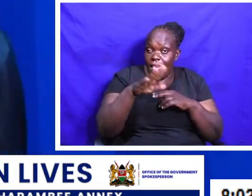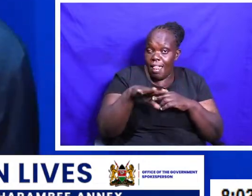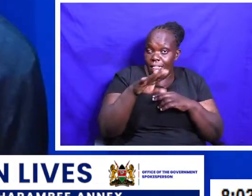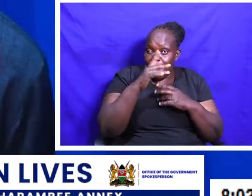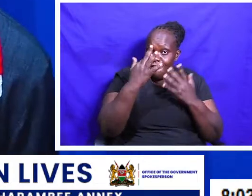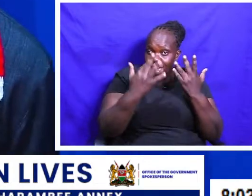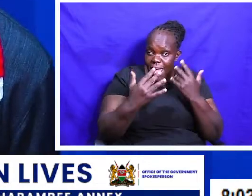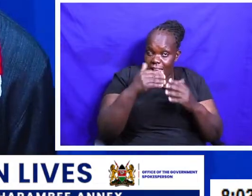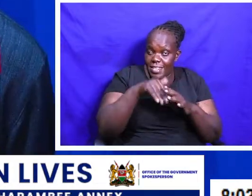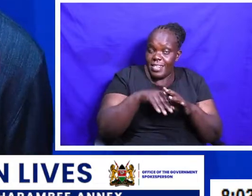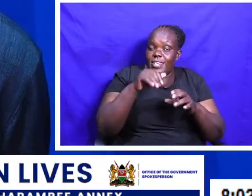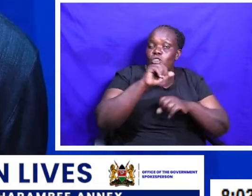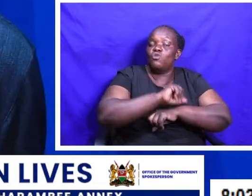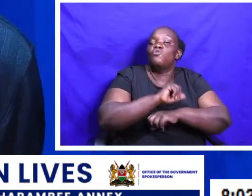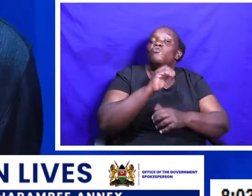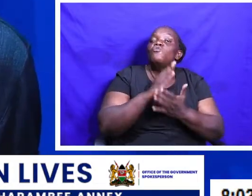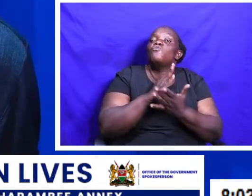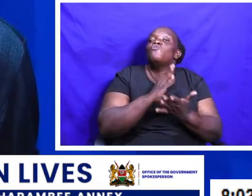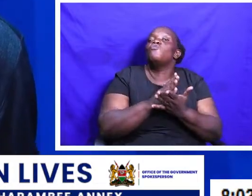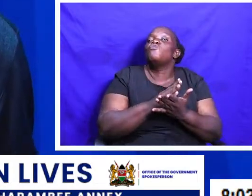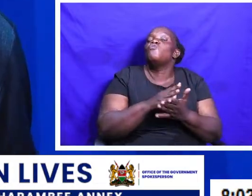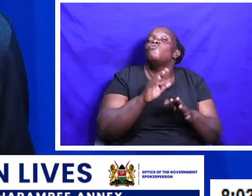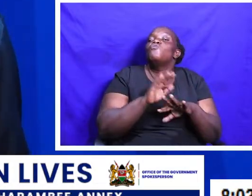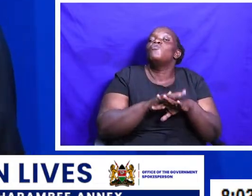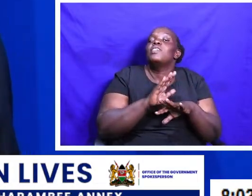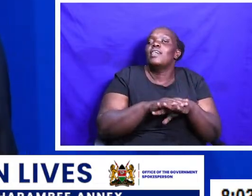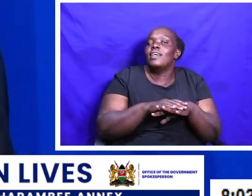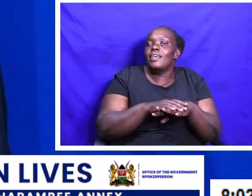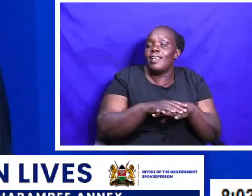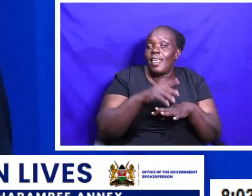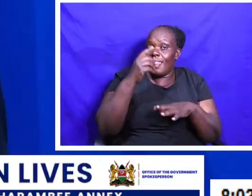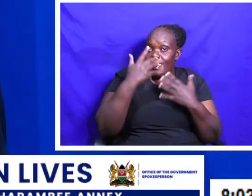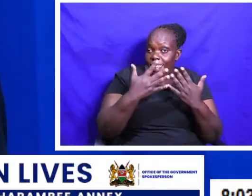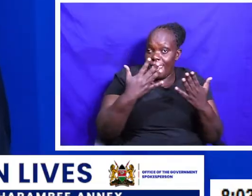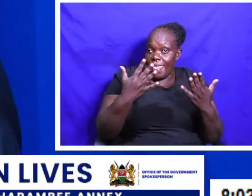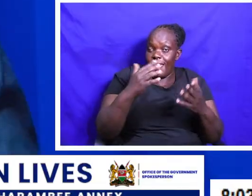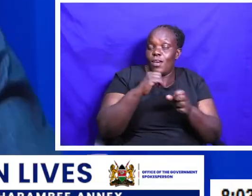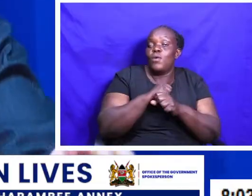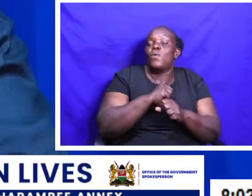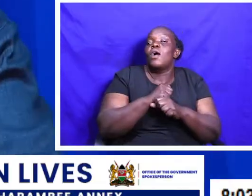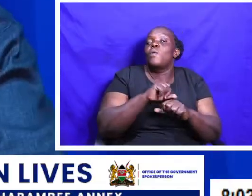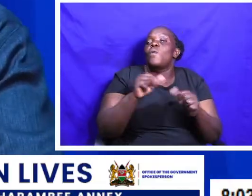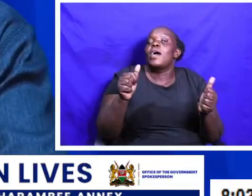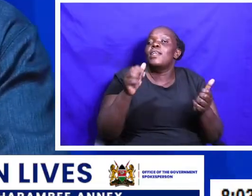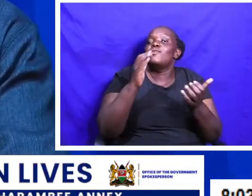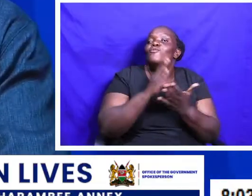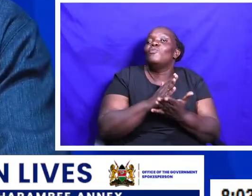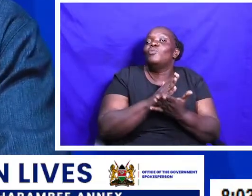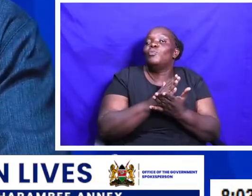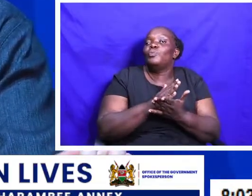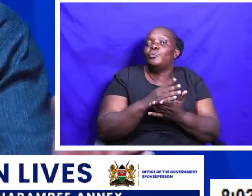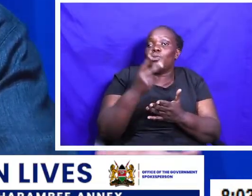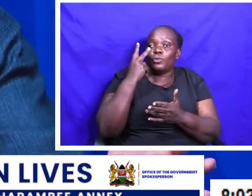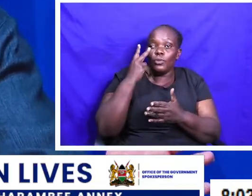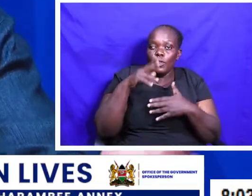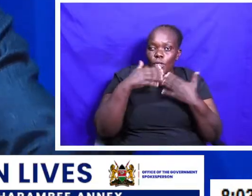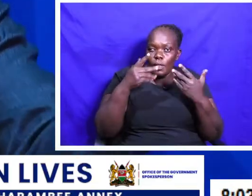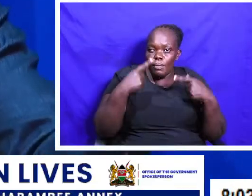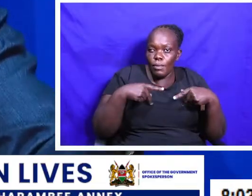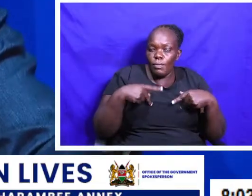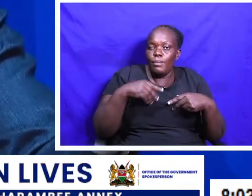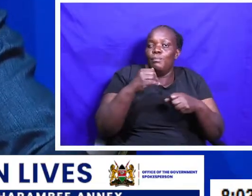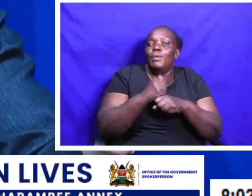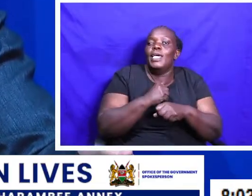perennial, fires in schools. Really commendable things that are really working. And by the way, have you seen how